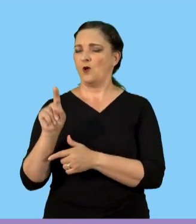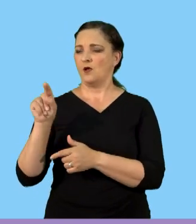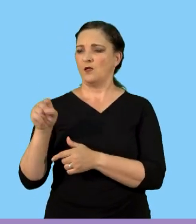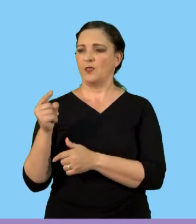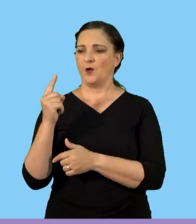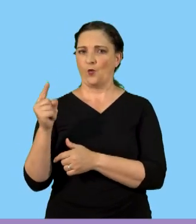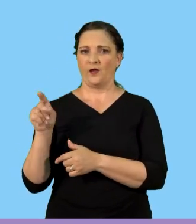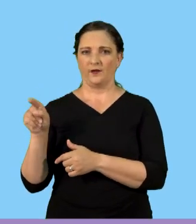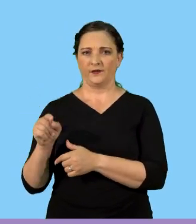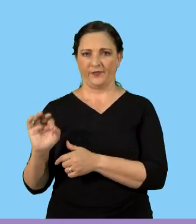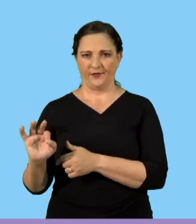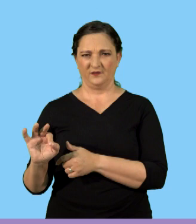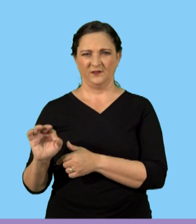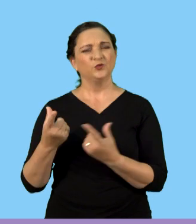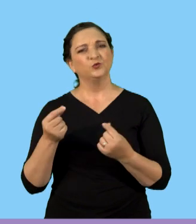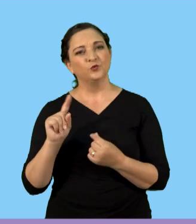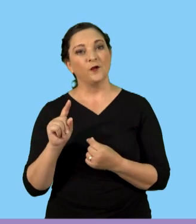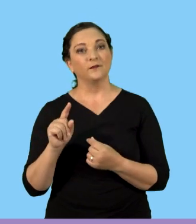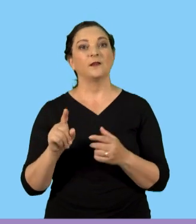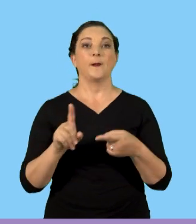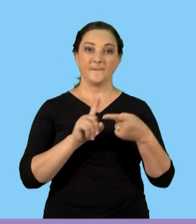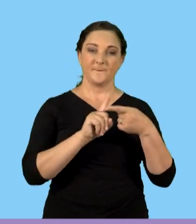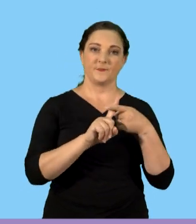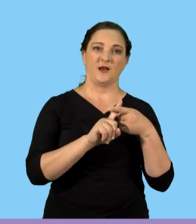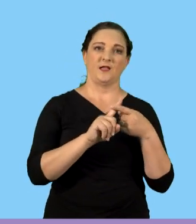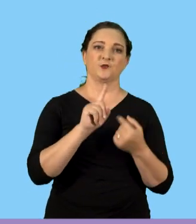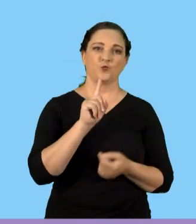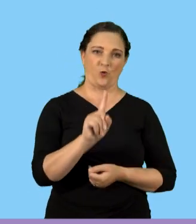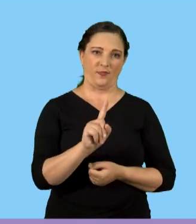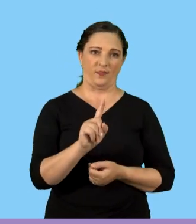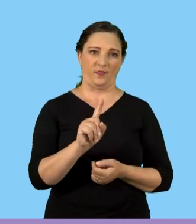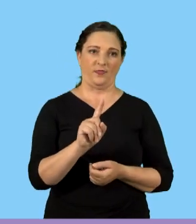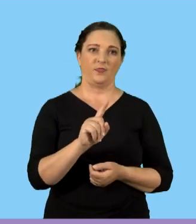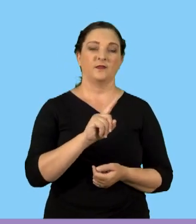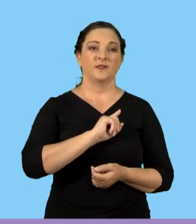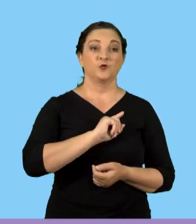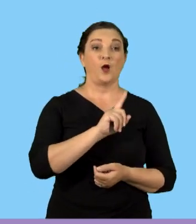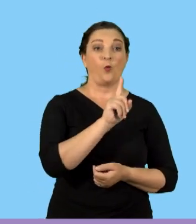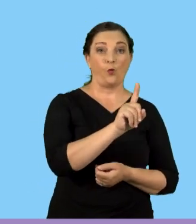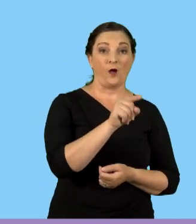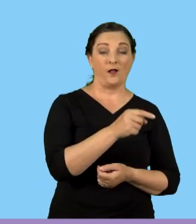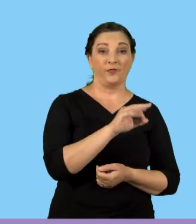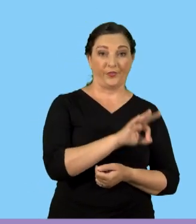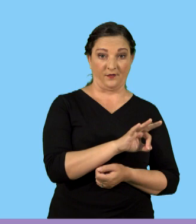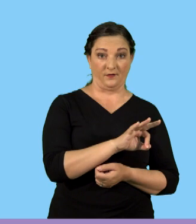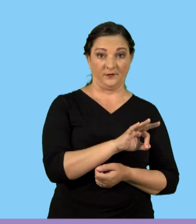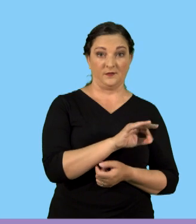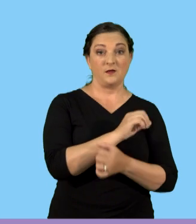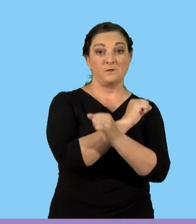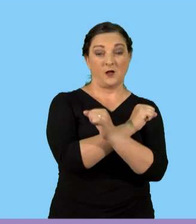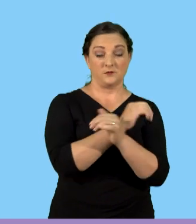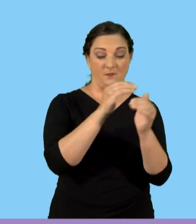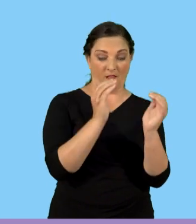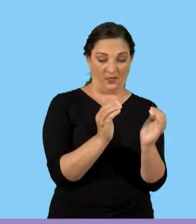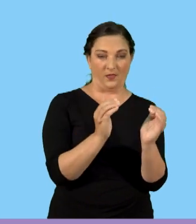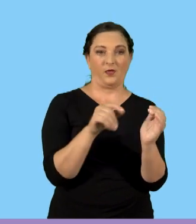third, we are going to add 1. That means our rule is going to be 1 third multiplied by the